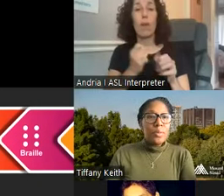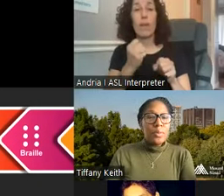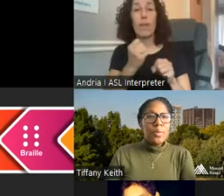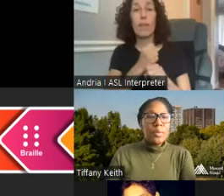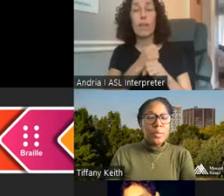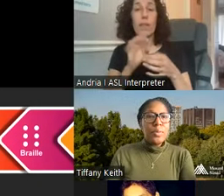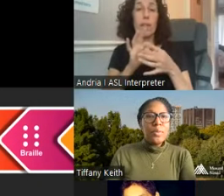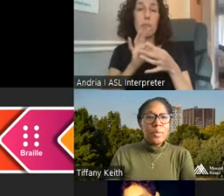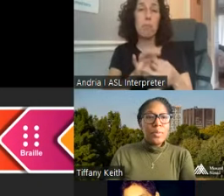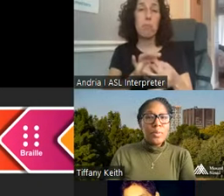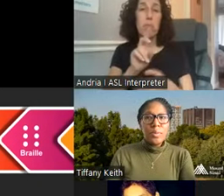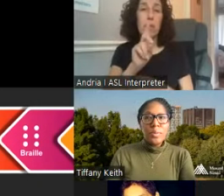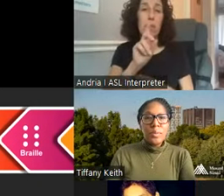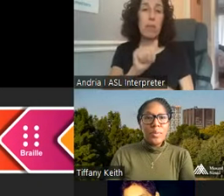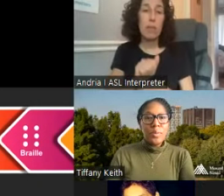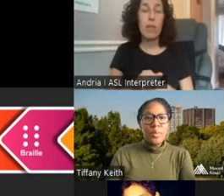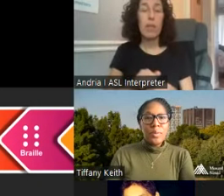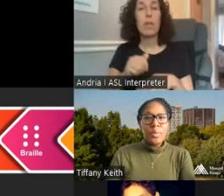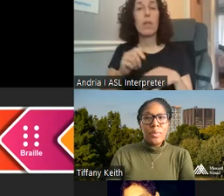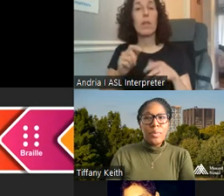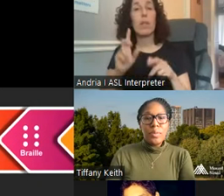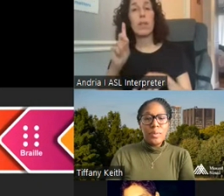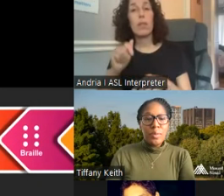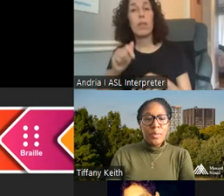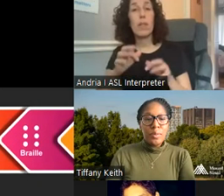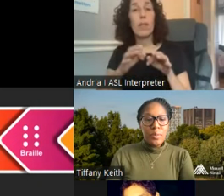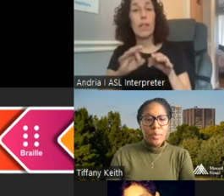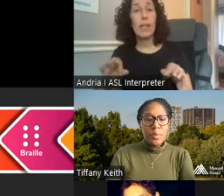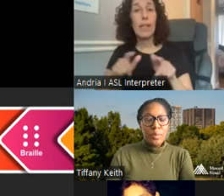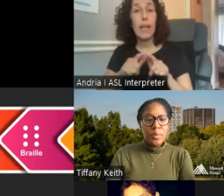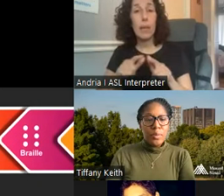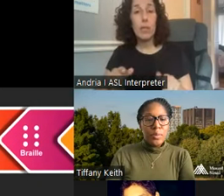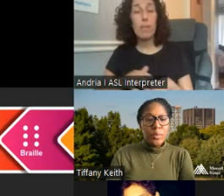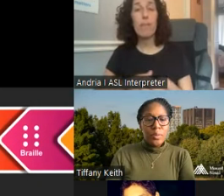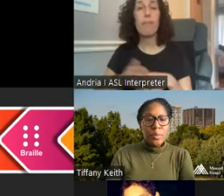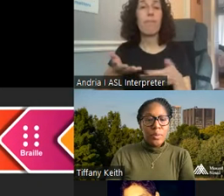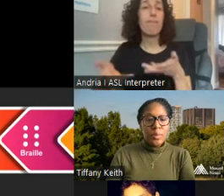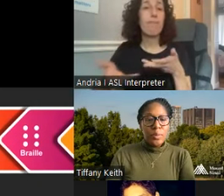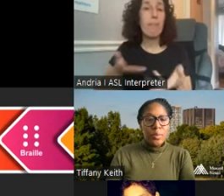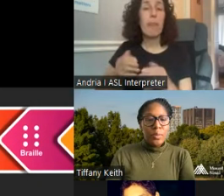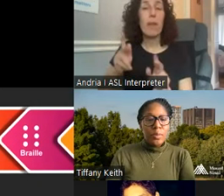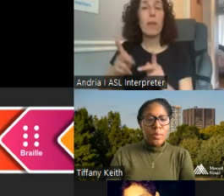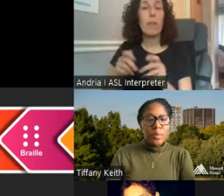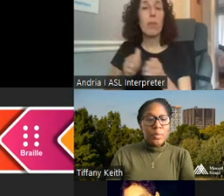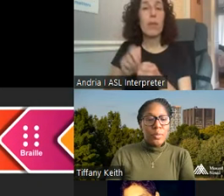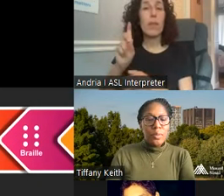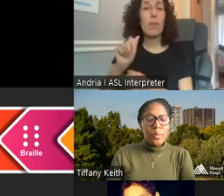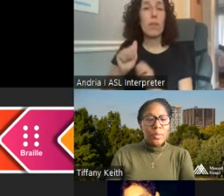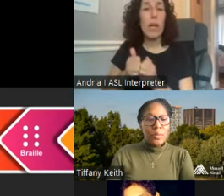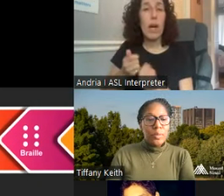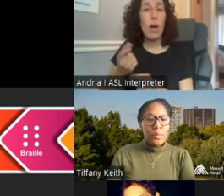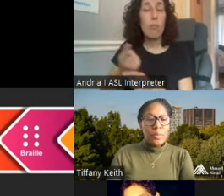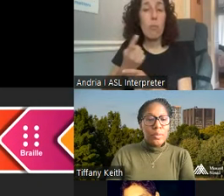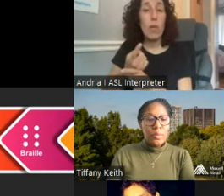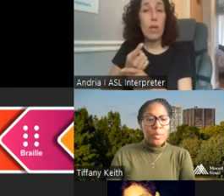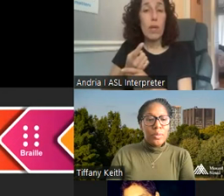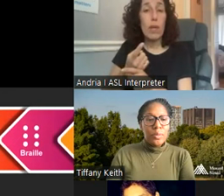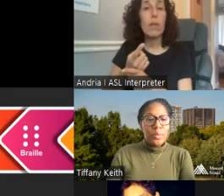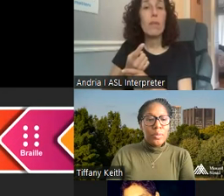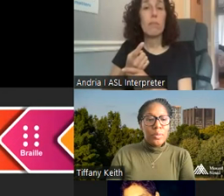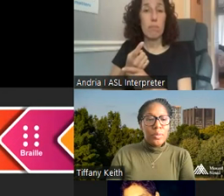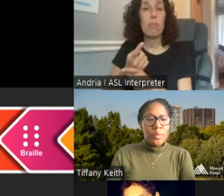disability, talk a little bit about disability language, the basics of interacting with people with disabilities, and then jump into